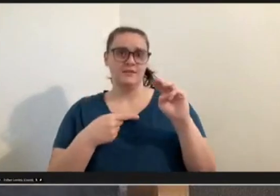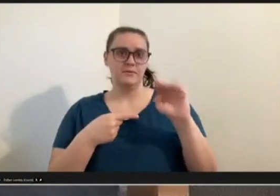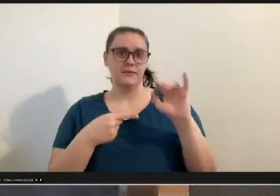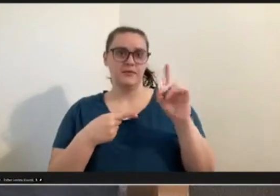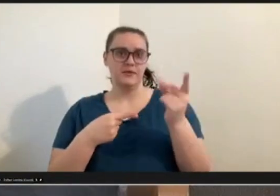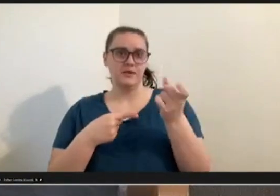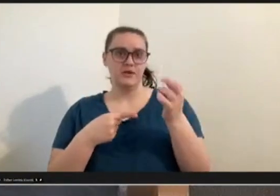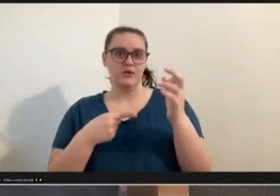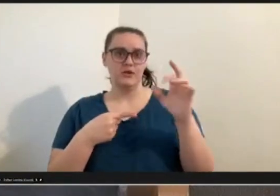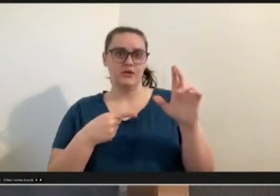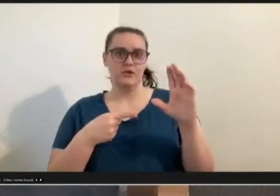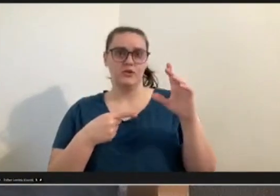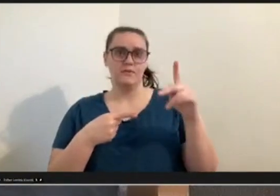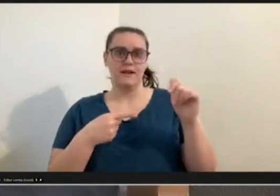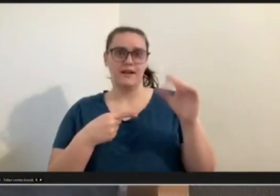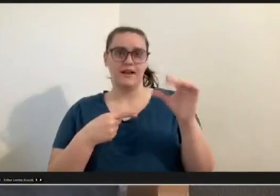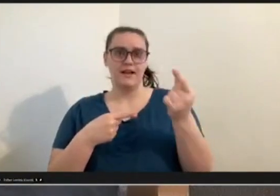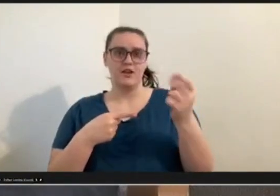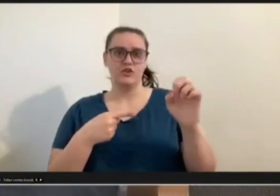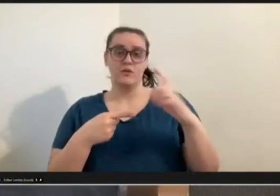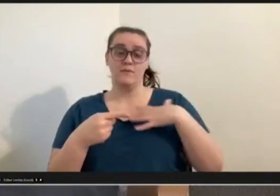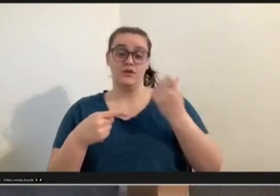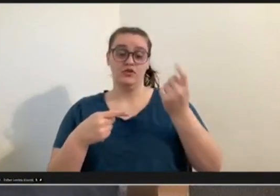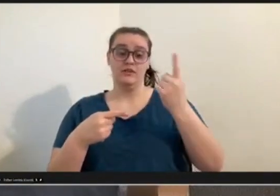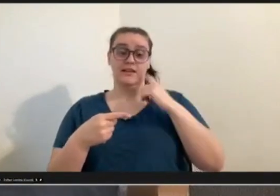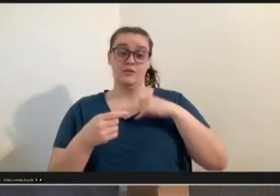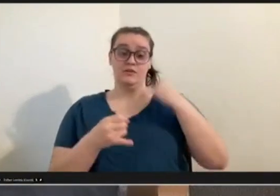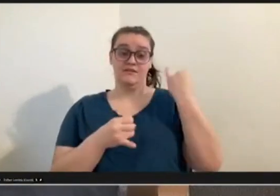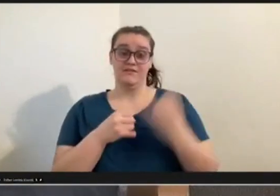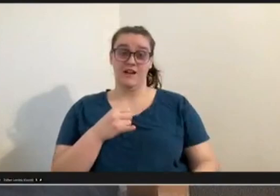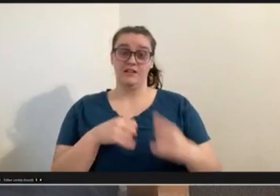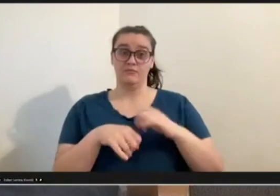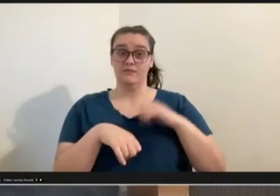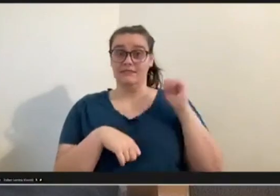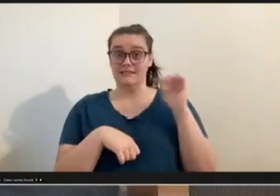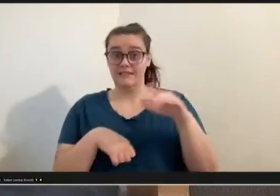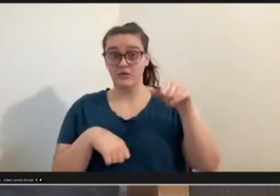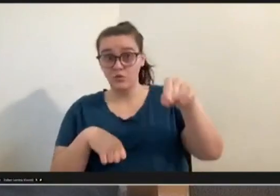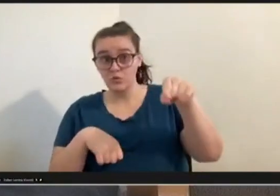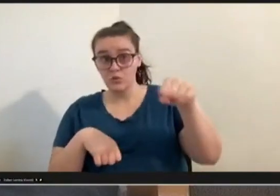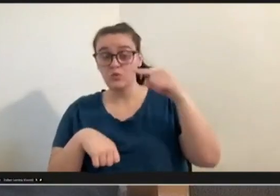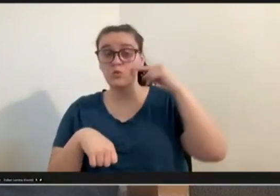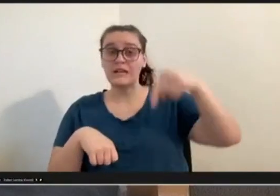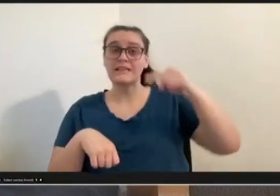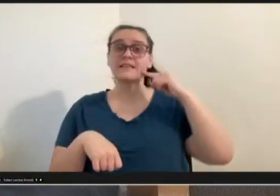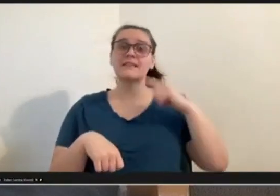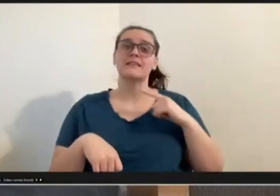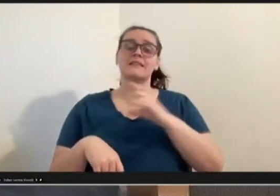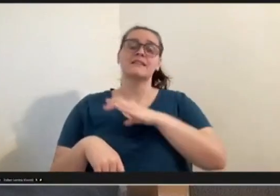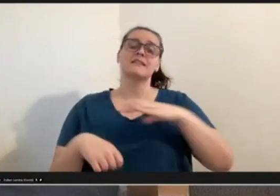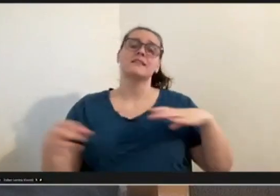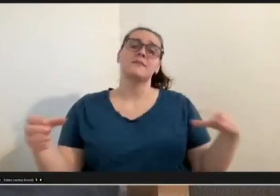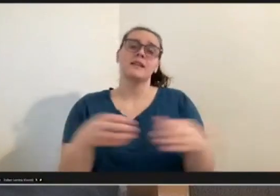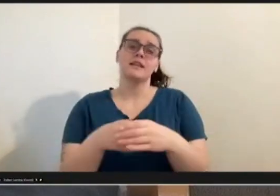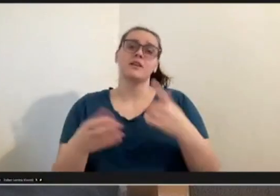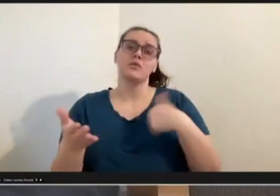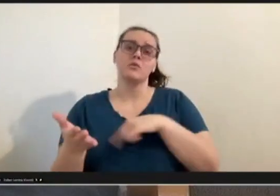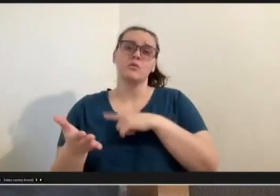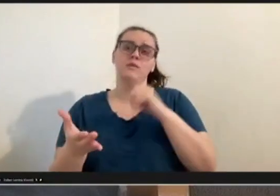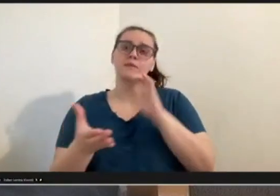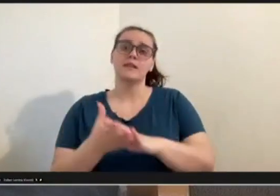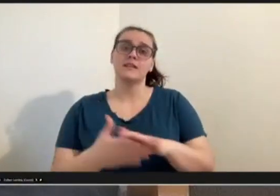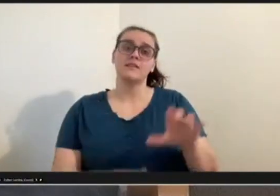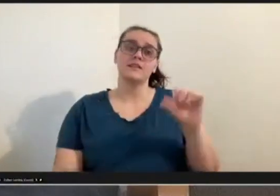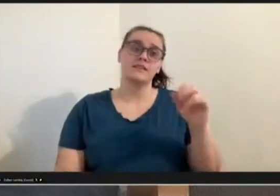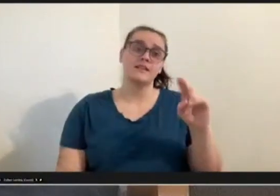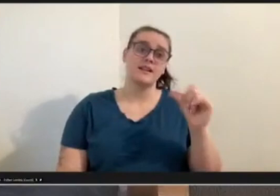to be finalized. We believed that in that process, the Senate, House, and eventually this combined committee would be